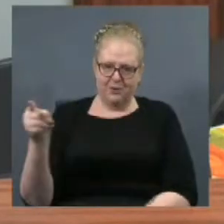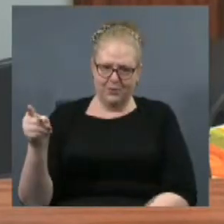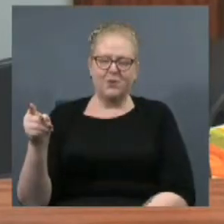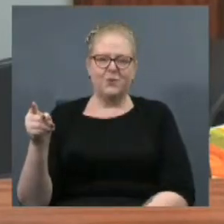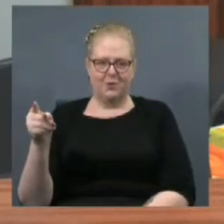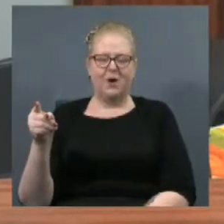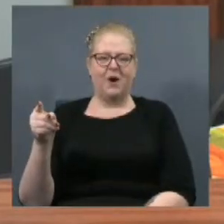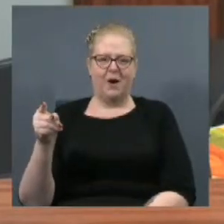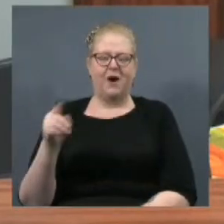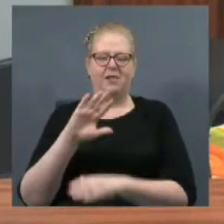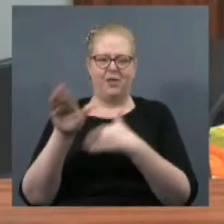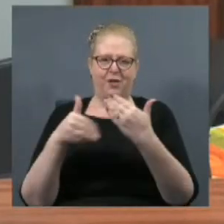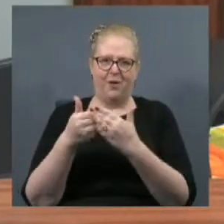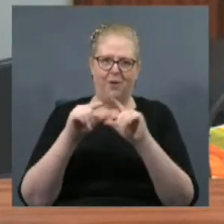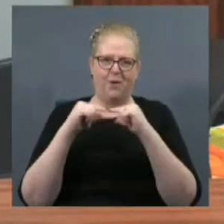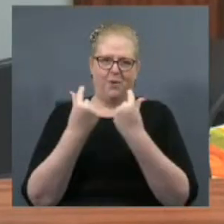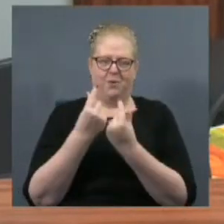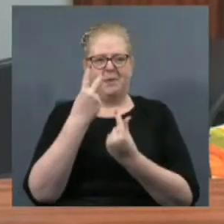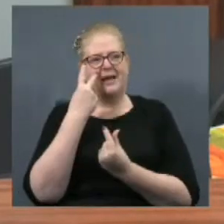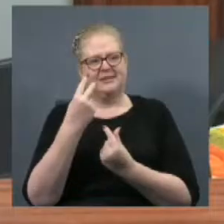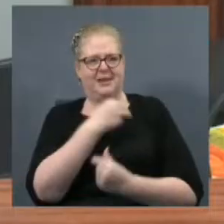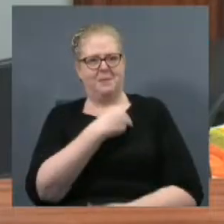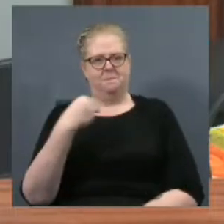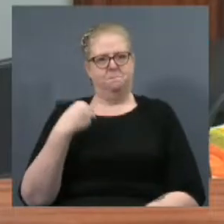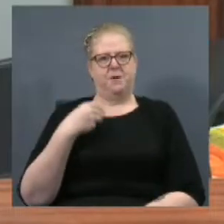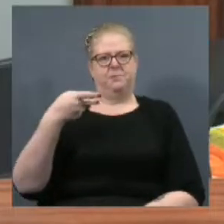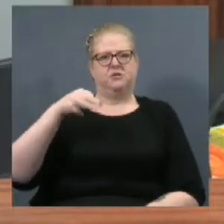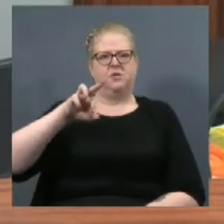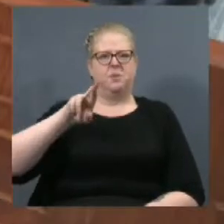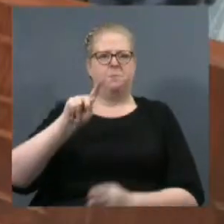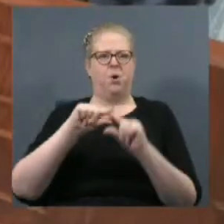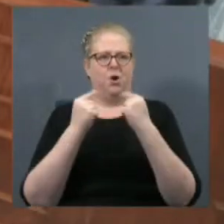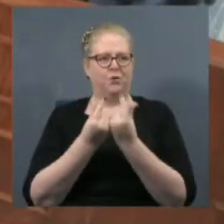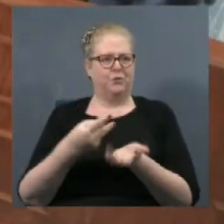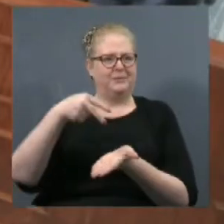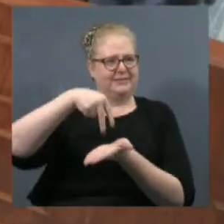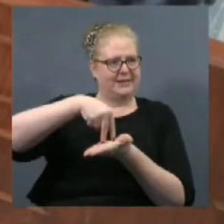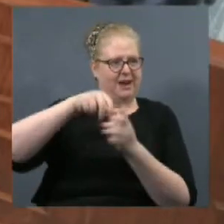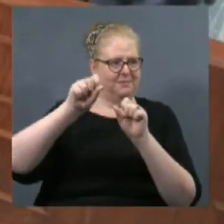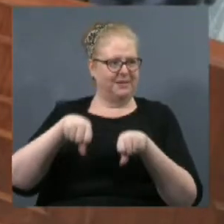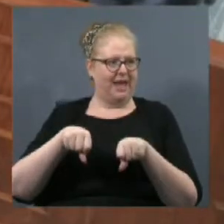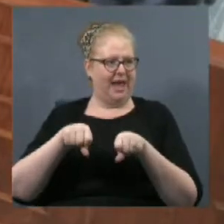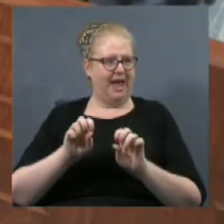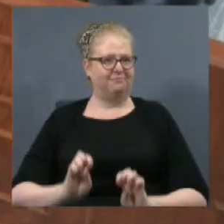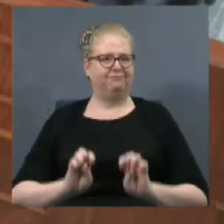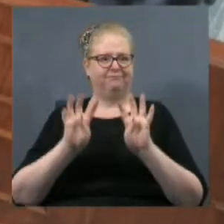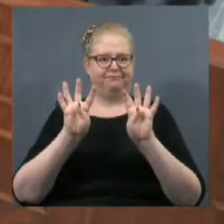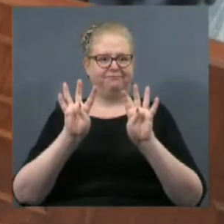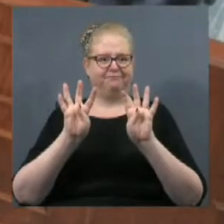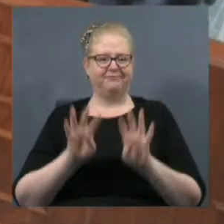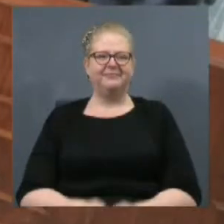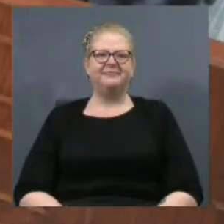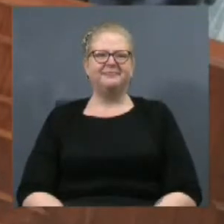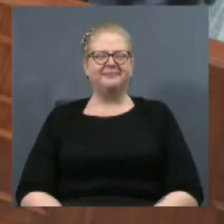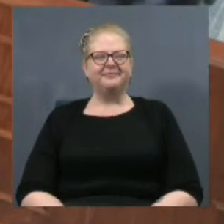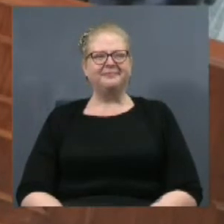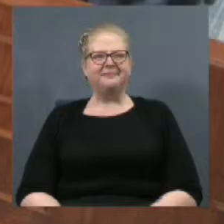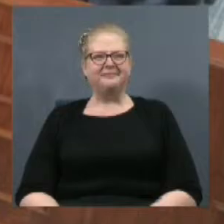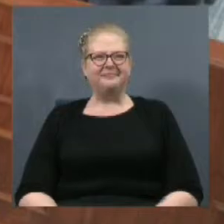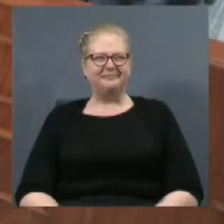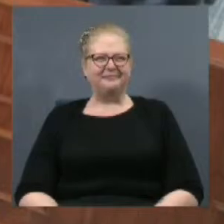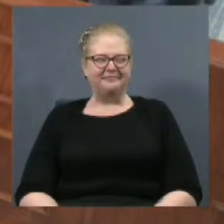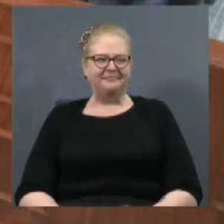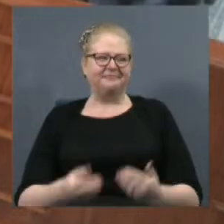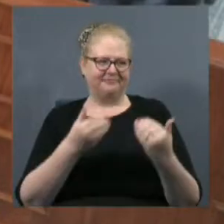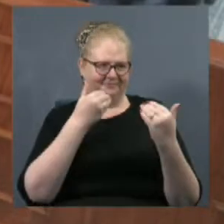I think I see some members of the park group. Absolutely. Could they just please stand up just so everyone can see your dedication? But thank